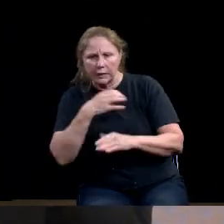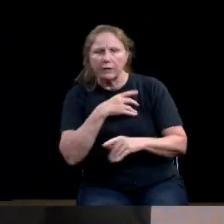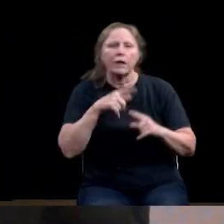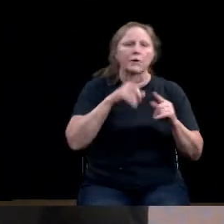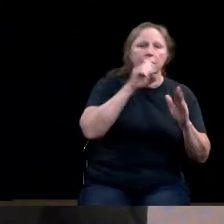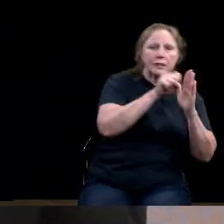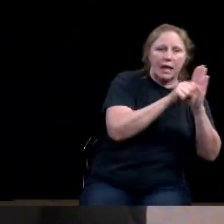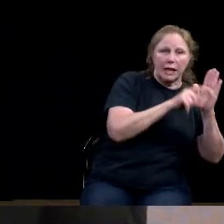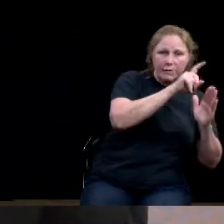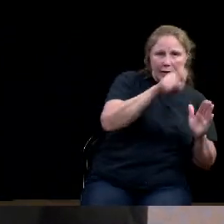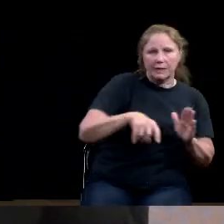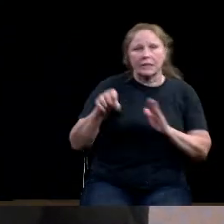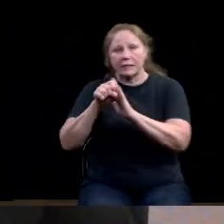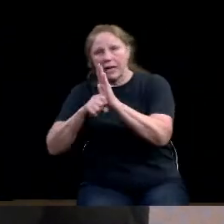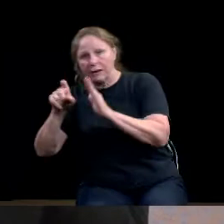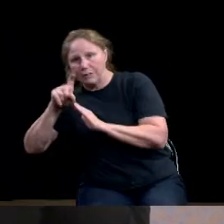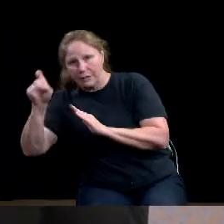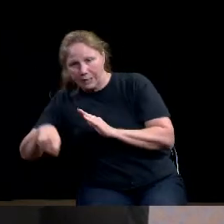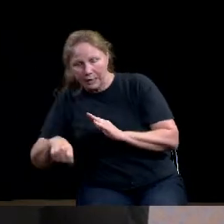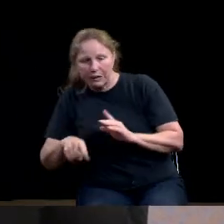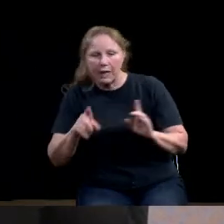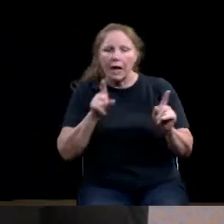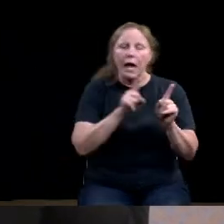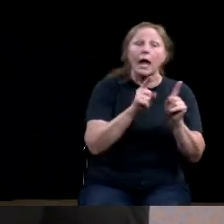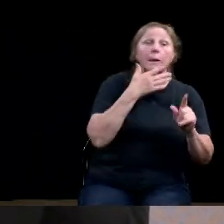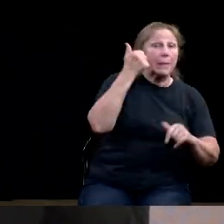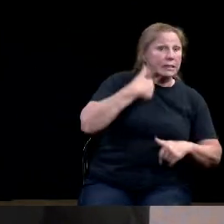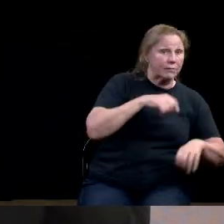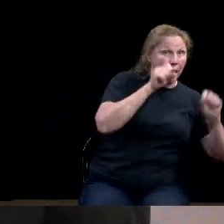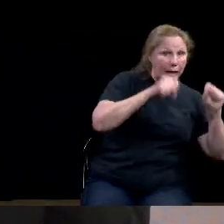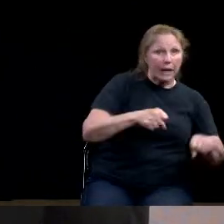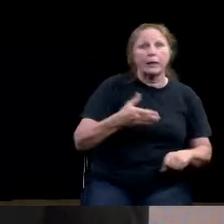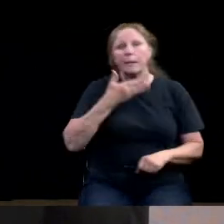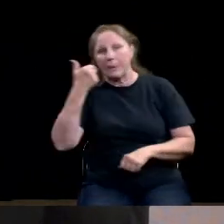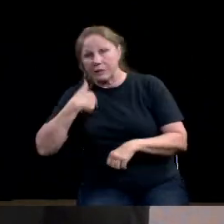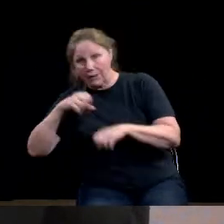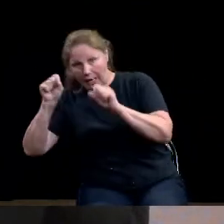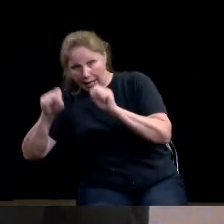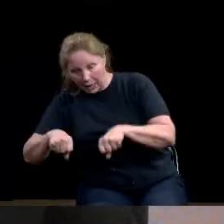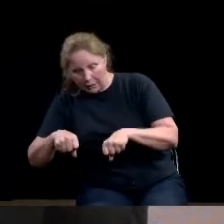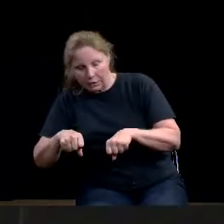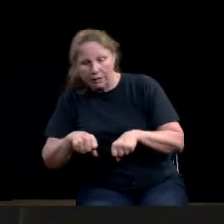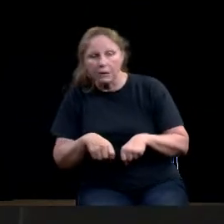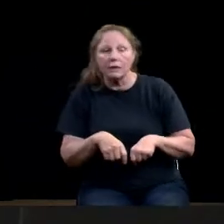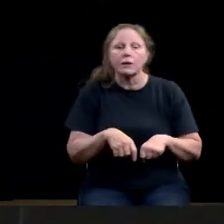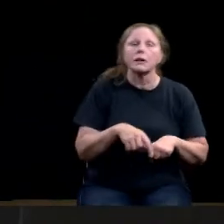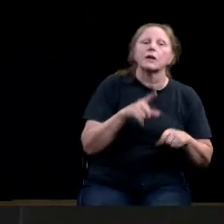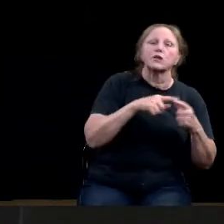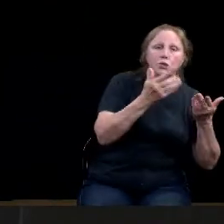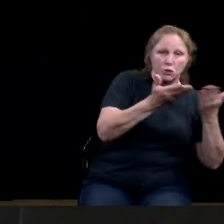preserve, protect, and defend the Constitution and laws